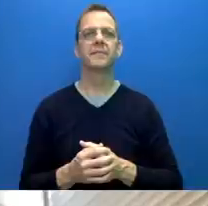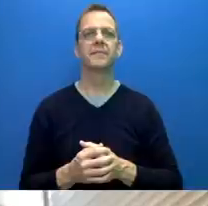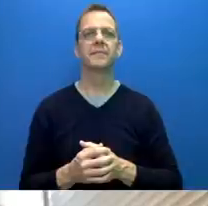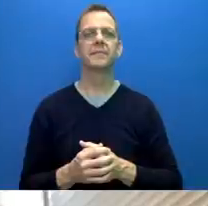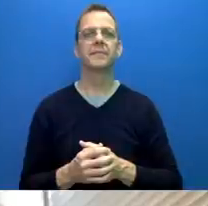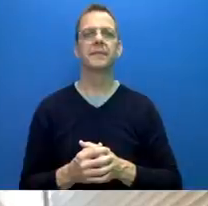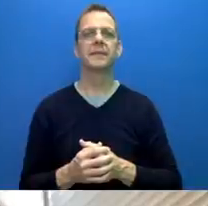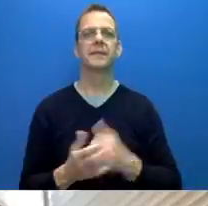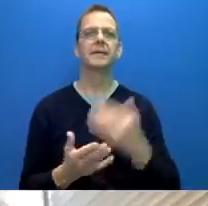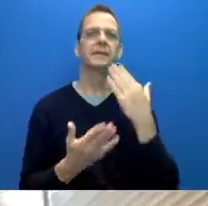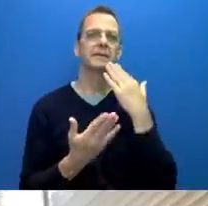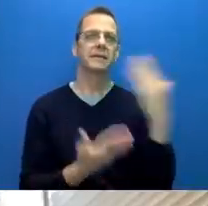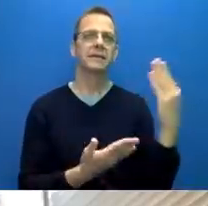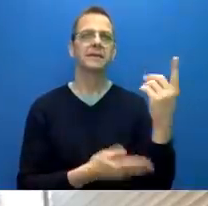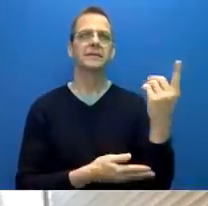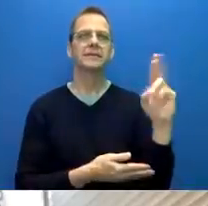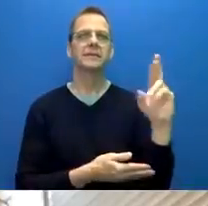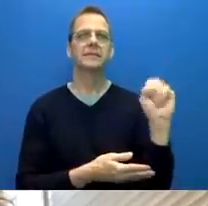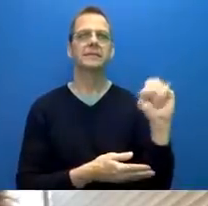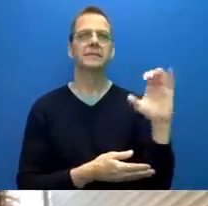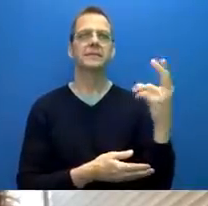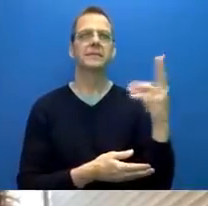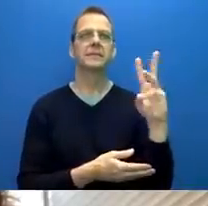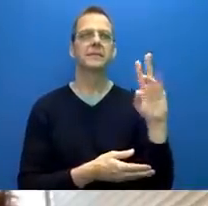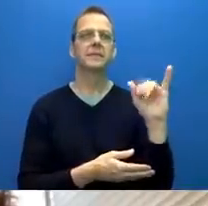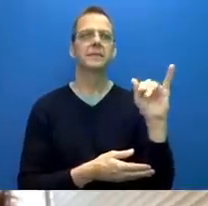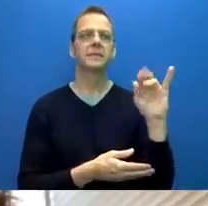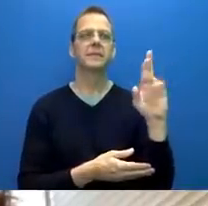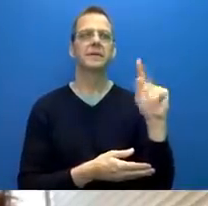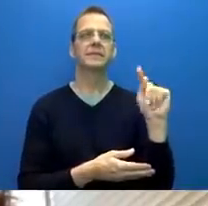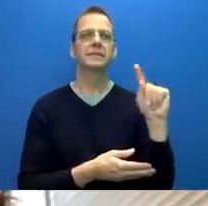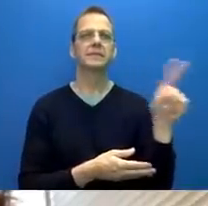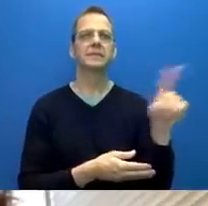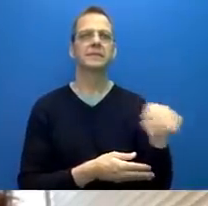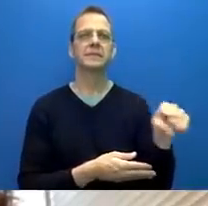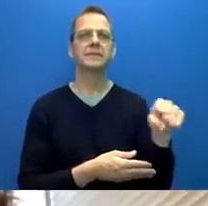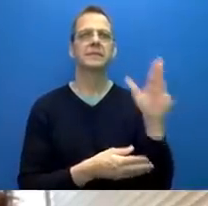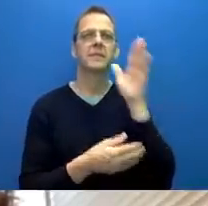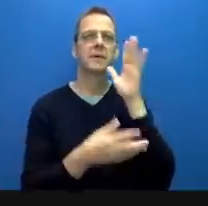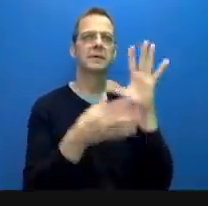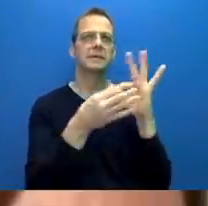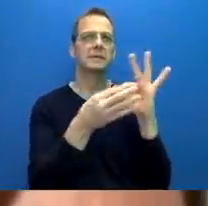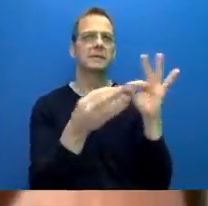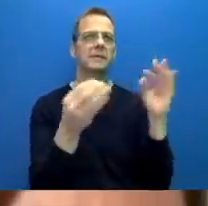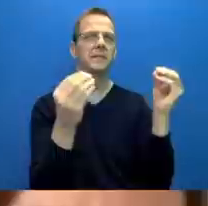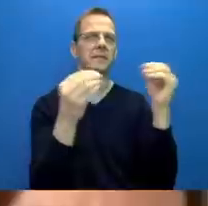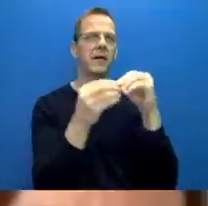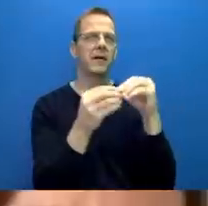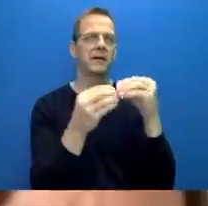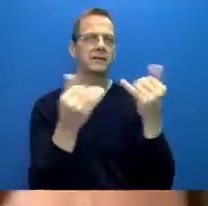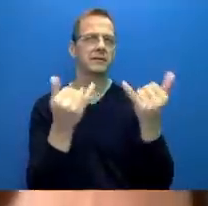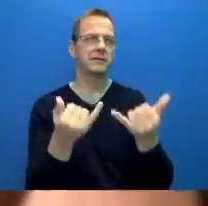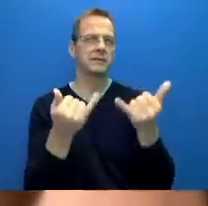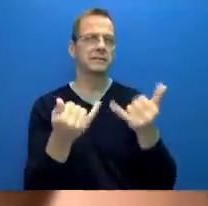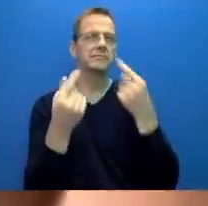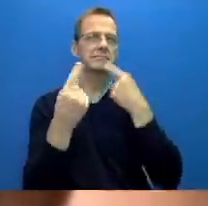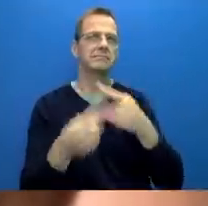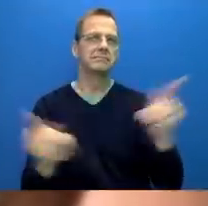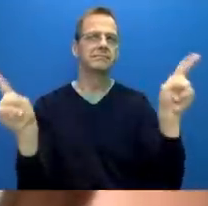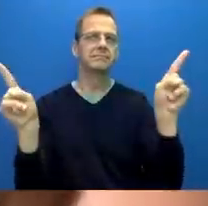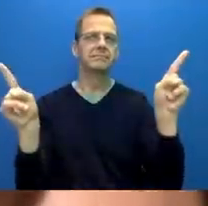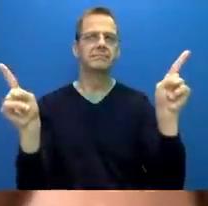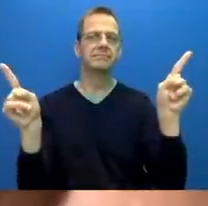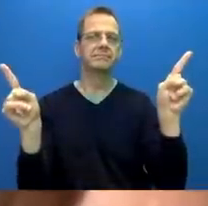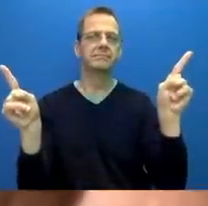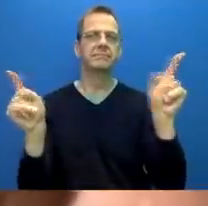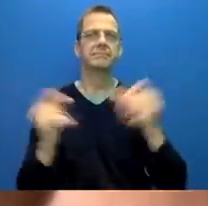lack thereof that were announced today. Thank you very much. I'd like to bring into the stream Dr. Gasparovich,